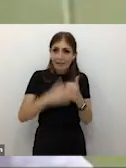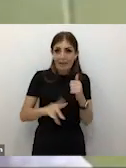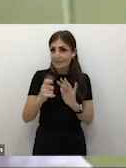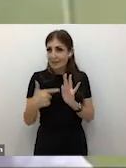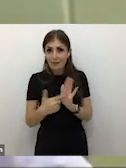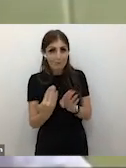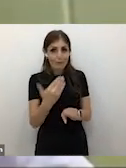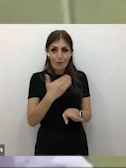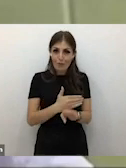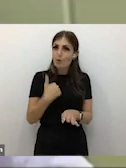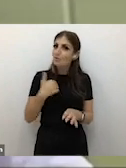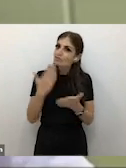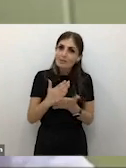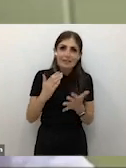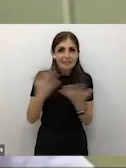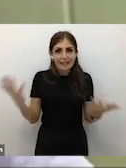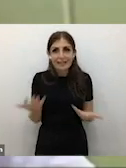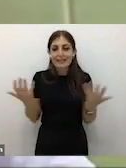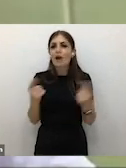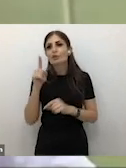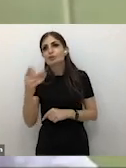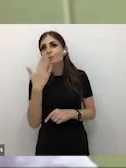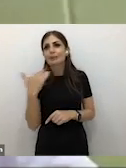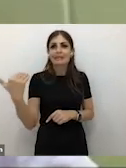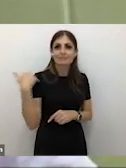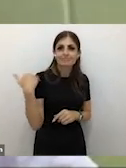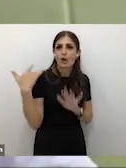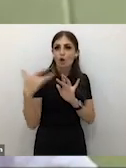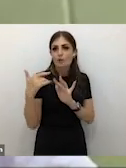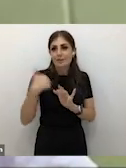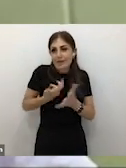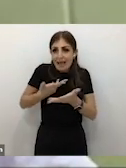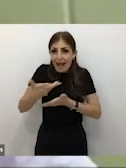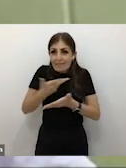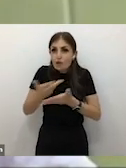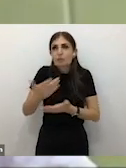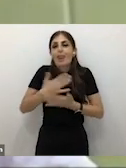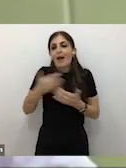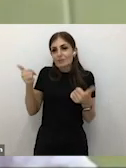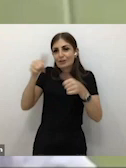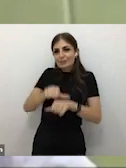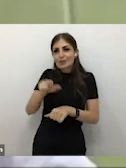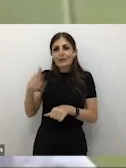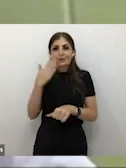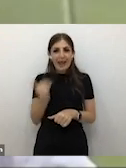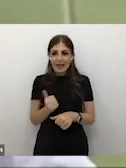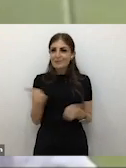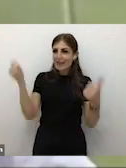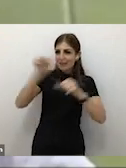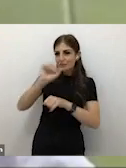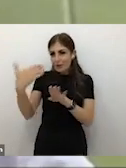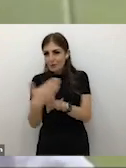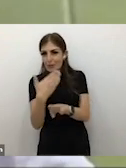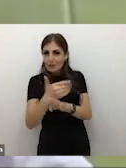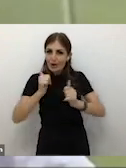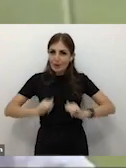like this before, we really encourage you to get in touch with us to please have a conversation. We'd love to get to know you and learn a bit more about your work and